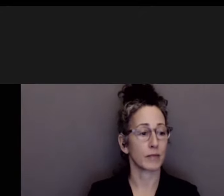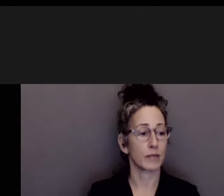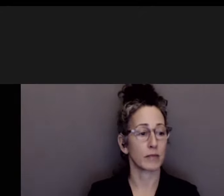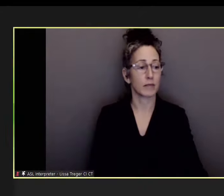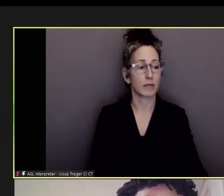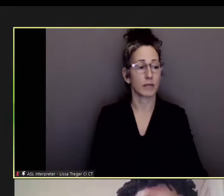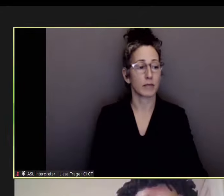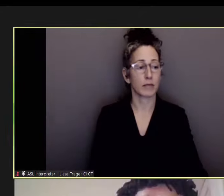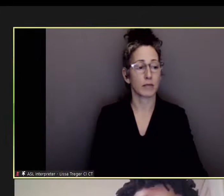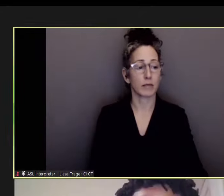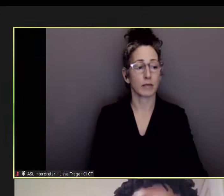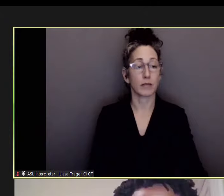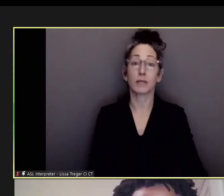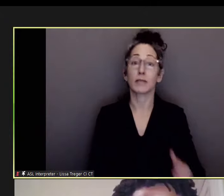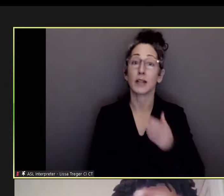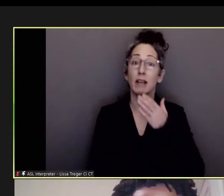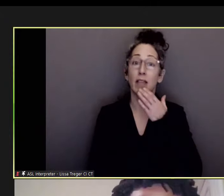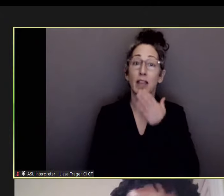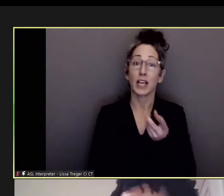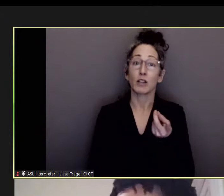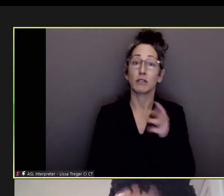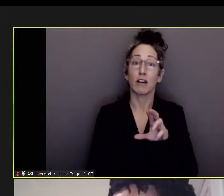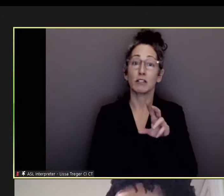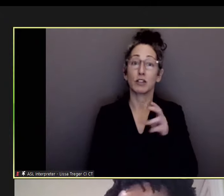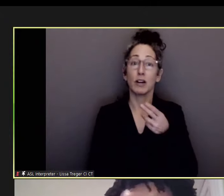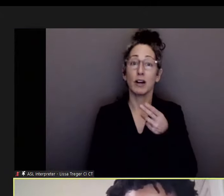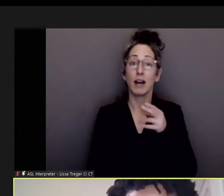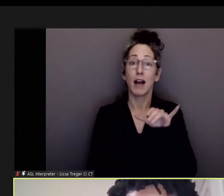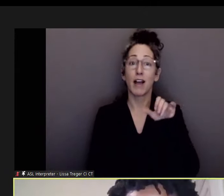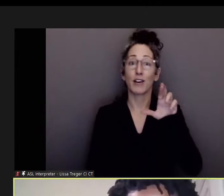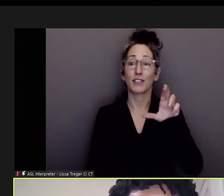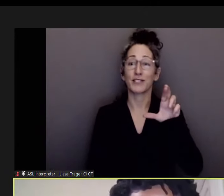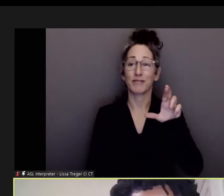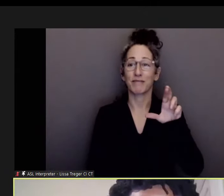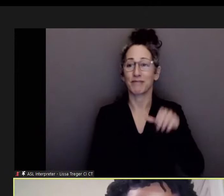Thank you, Dr. Heyer. Did I stop? And